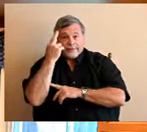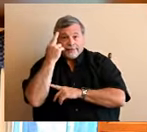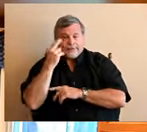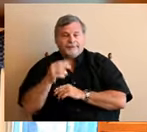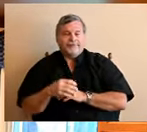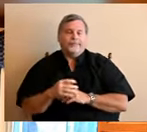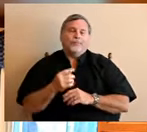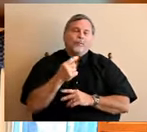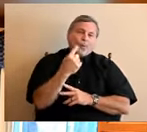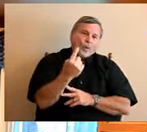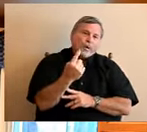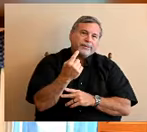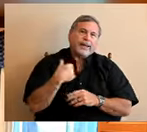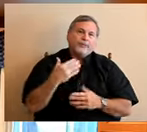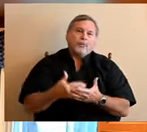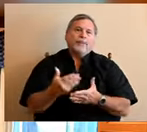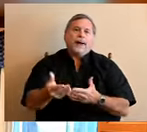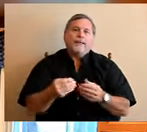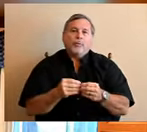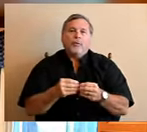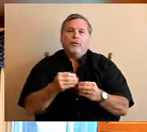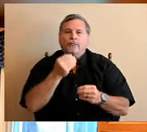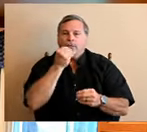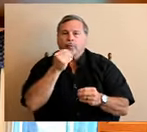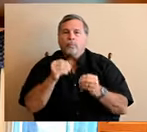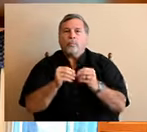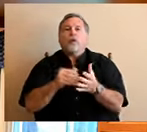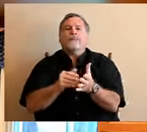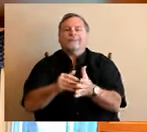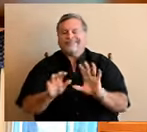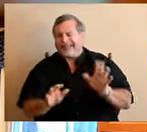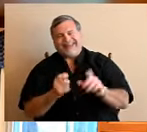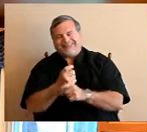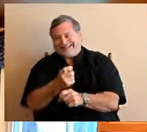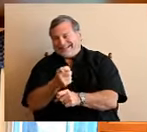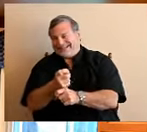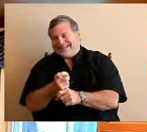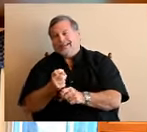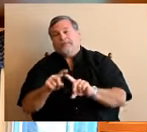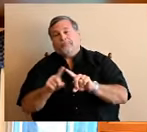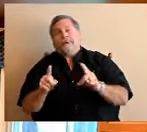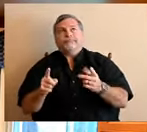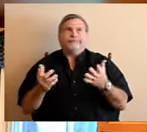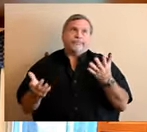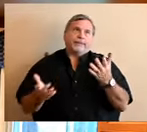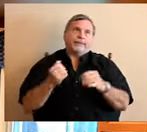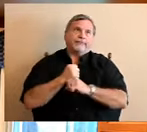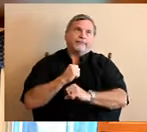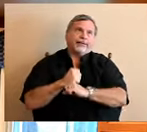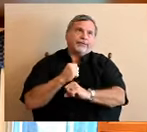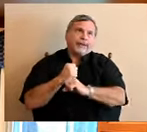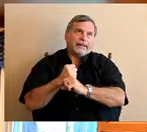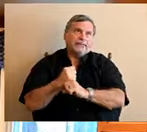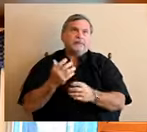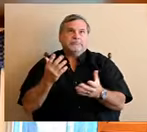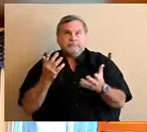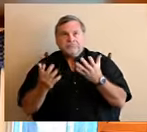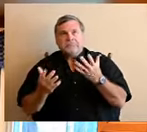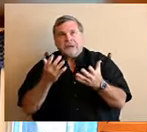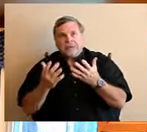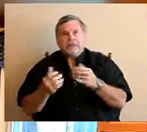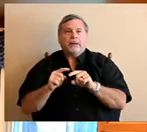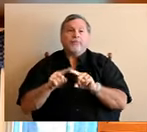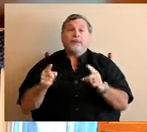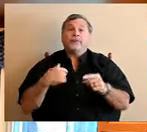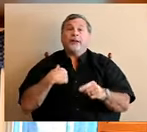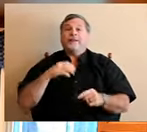reasons. One, it is to have you buy food more often. No, I'm teasing. I guess marketing-wise, it can be. But